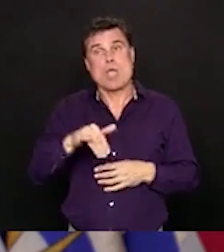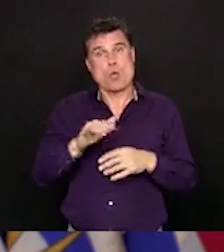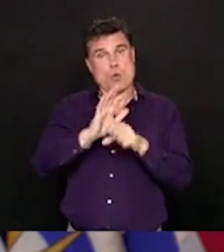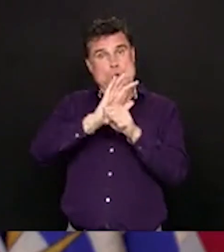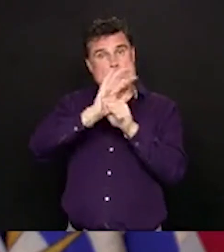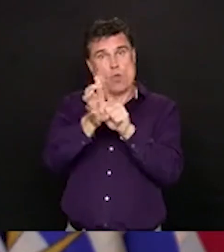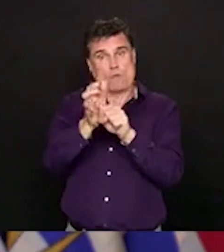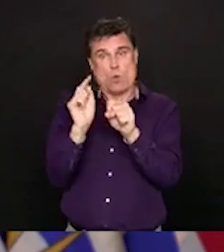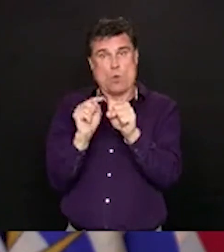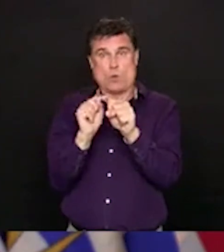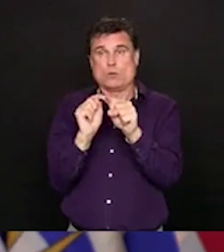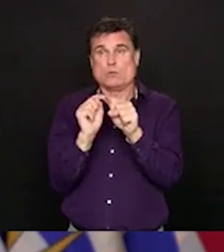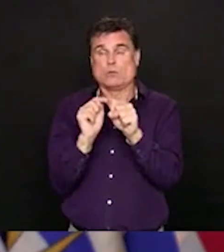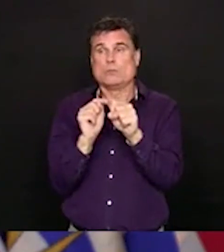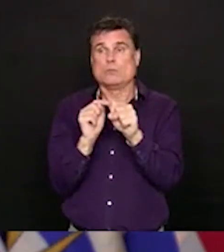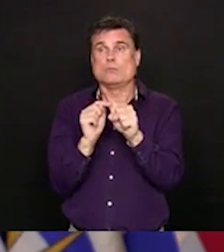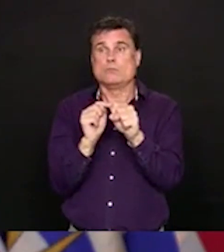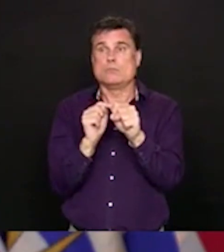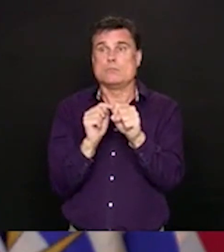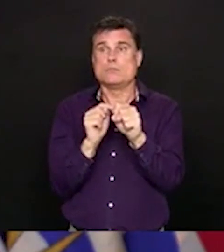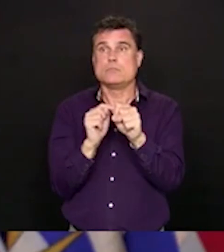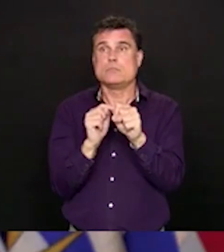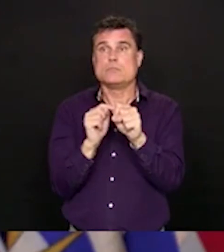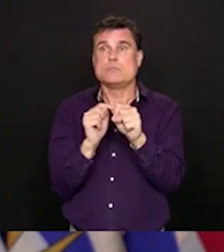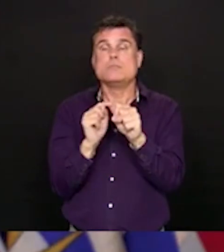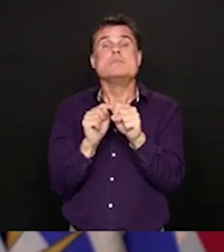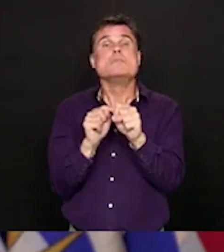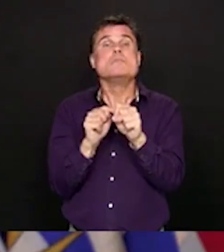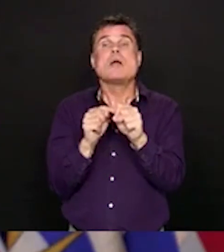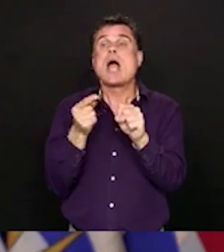the impact on our population, but it